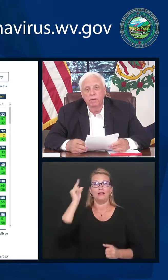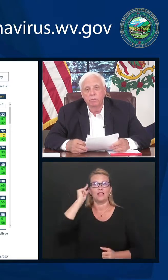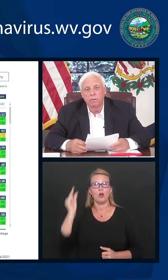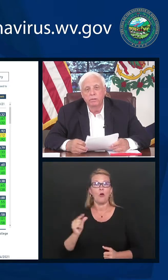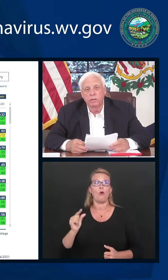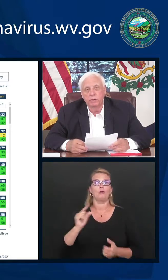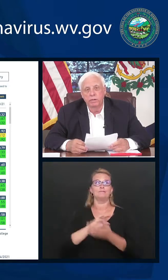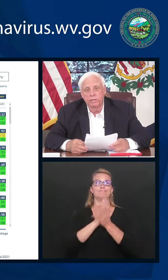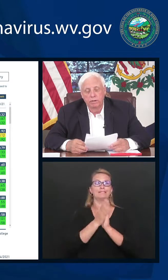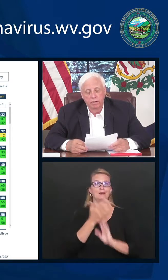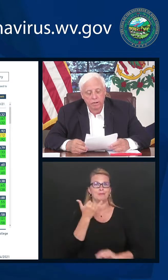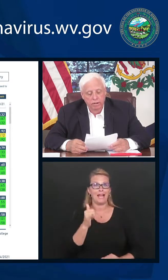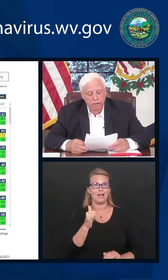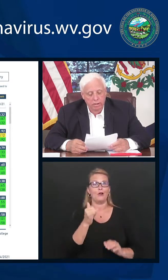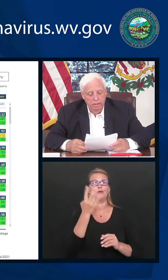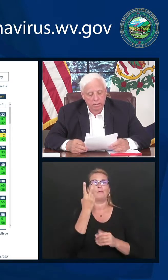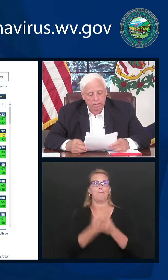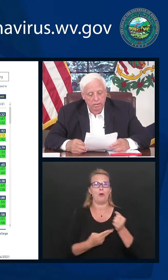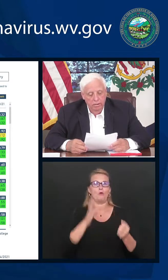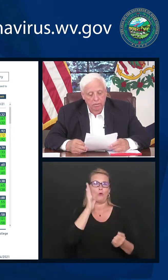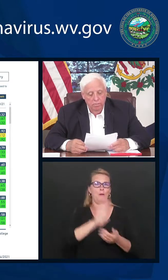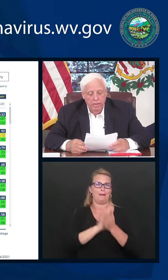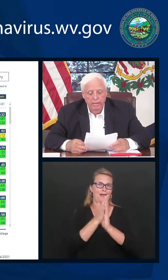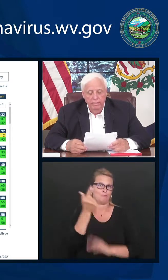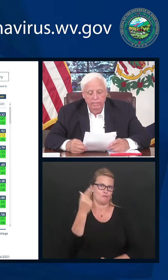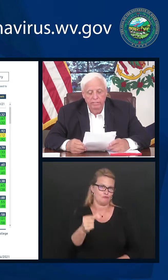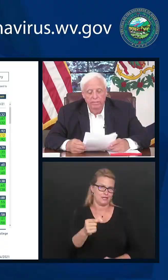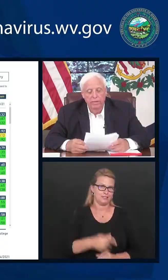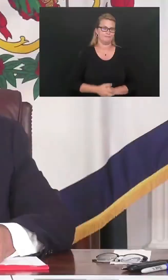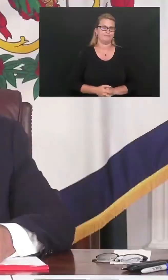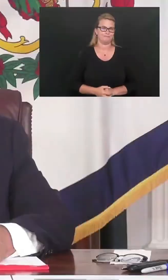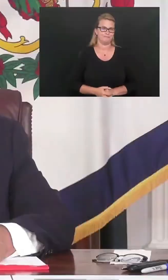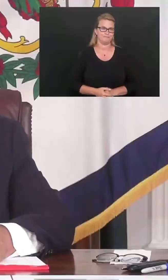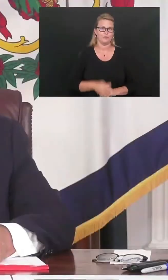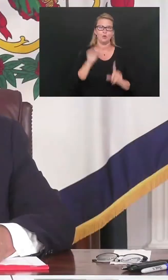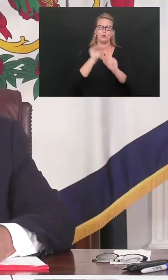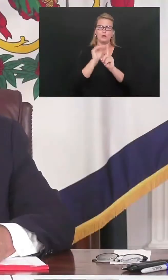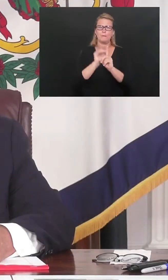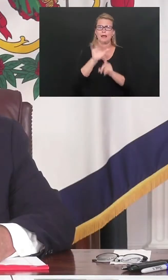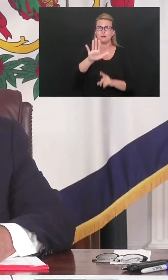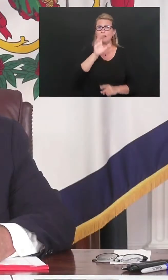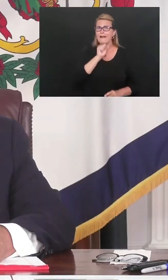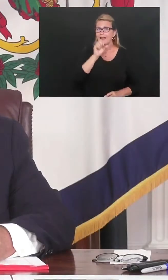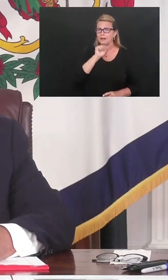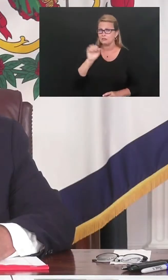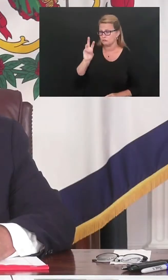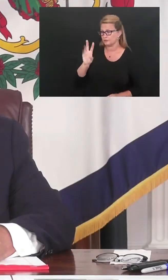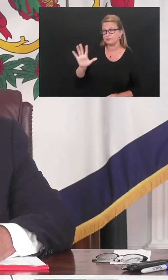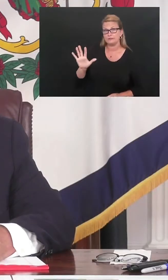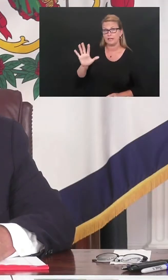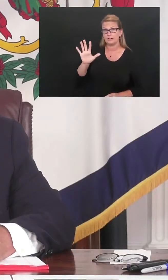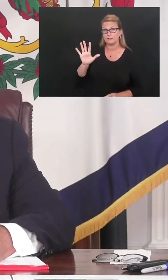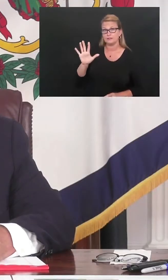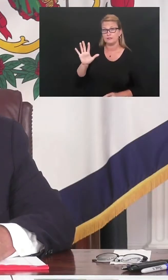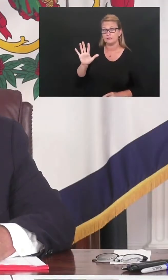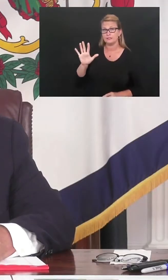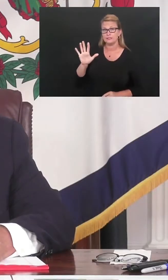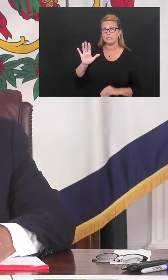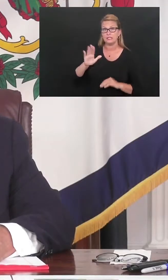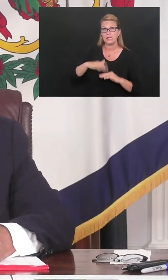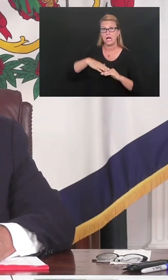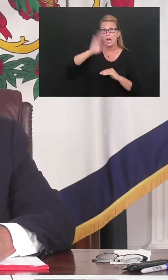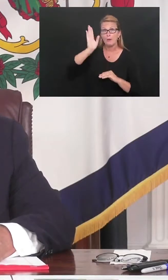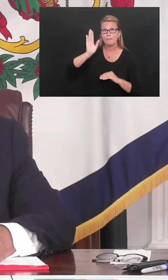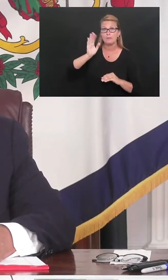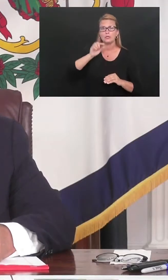want to get them both to green. I remind the 65-year-olds, and I've done it and done it and done it. If you have any symptom